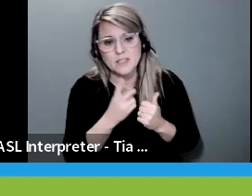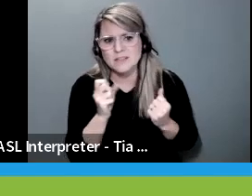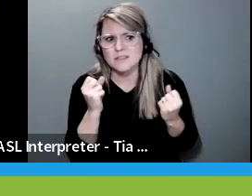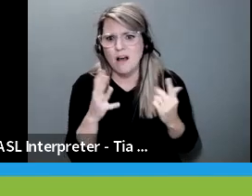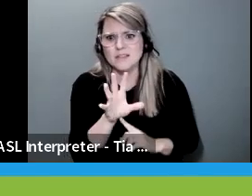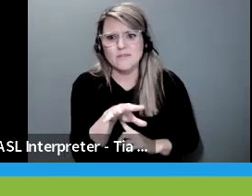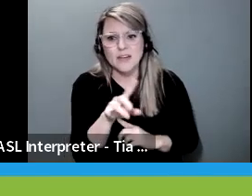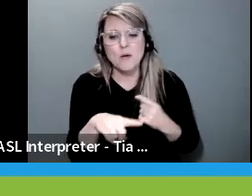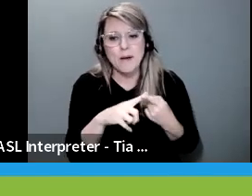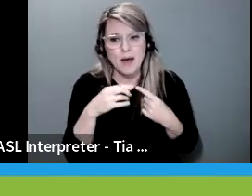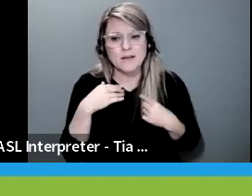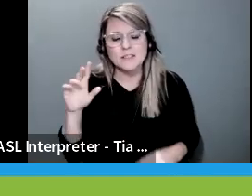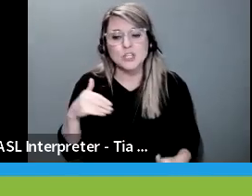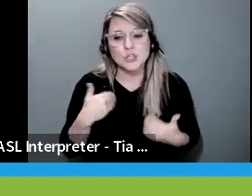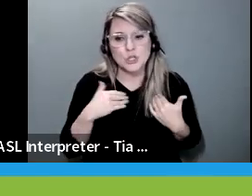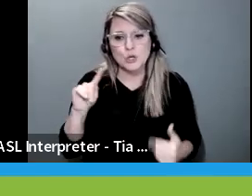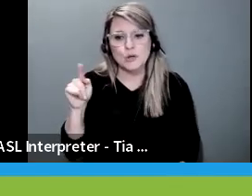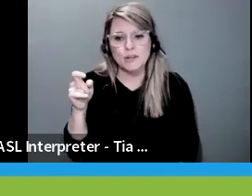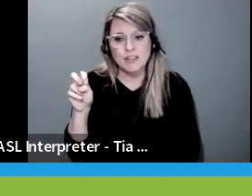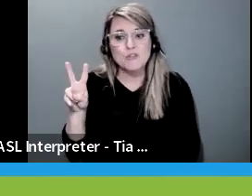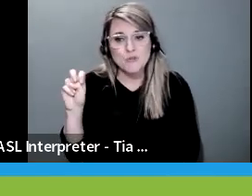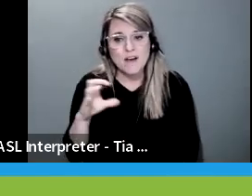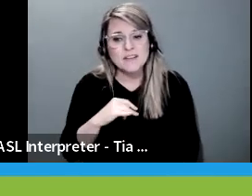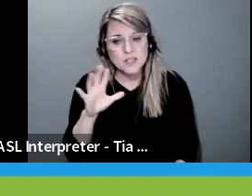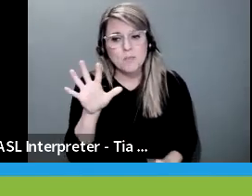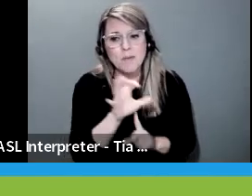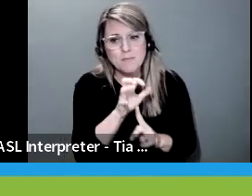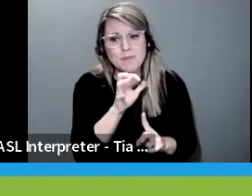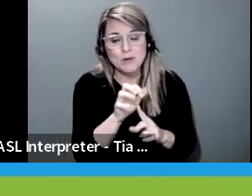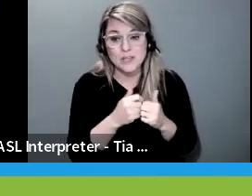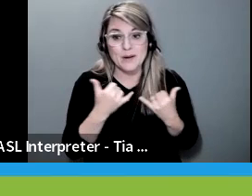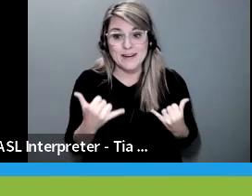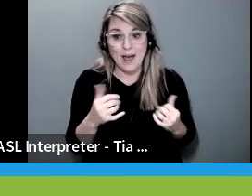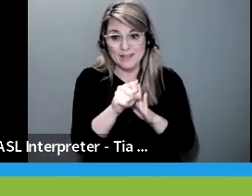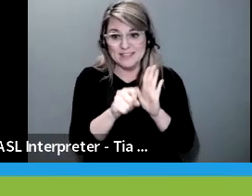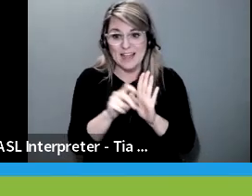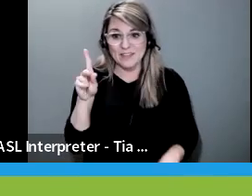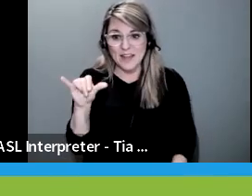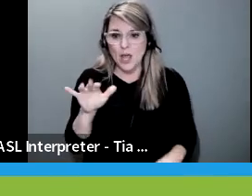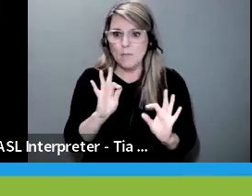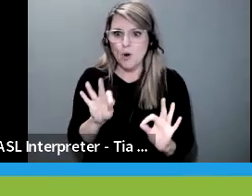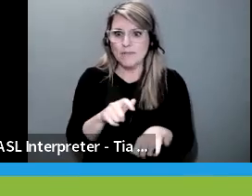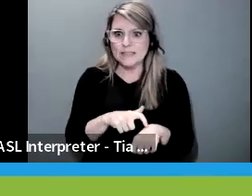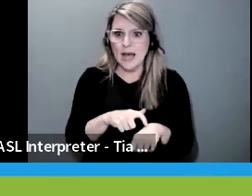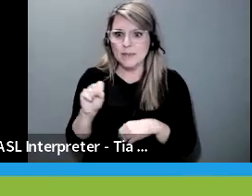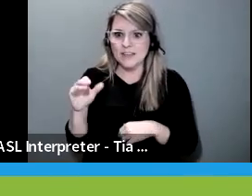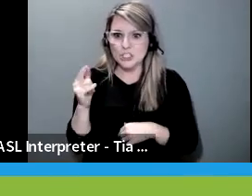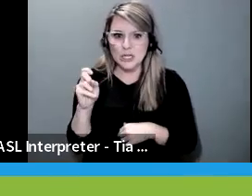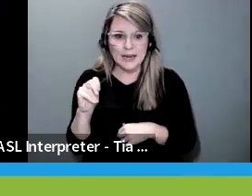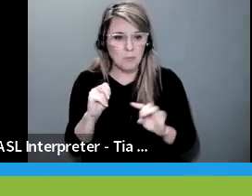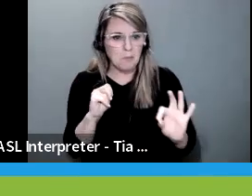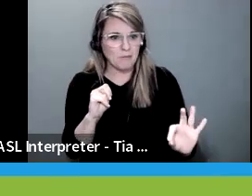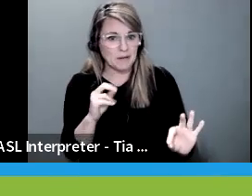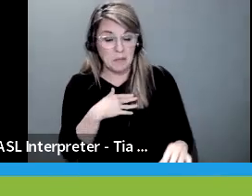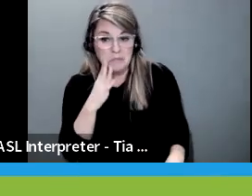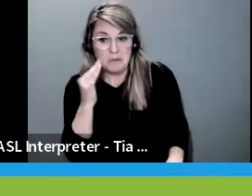So Shannon's going to talk to you all about specifically what we're trying to do in Kentucky. Right on time. Good job, Shannon. Sorry, I apologize. I